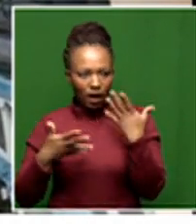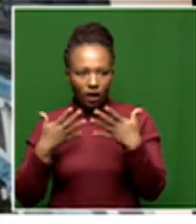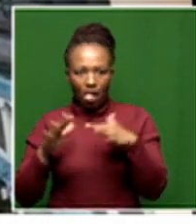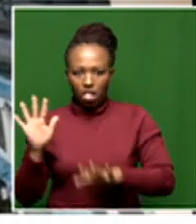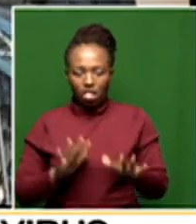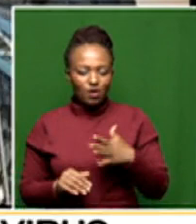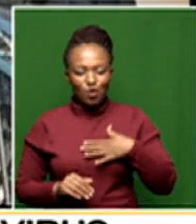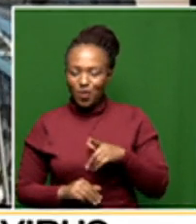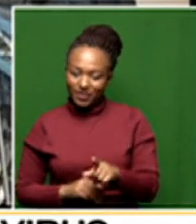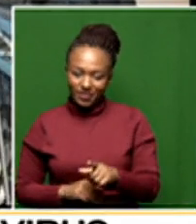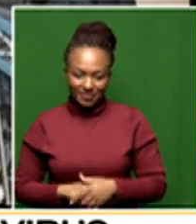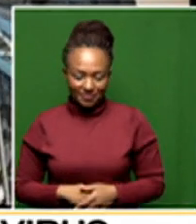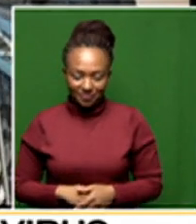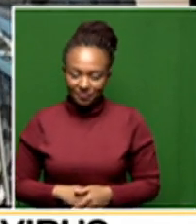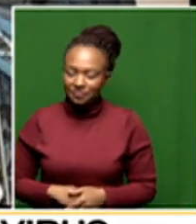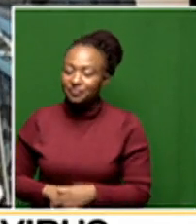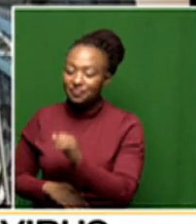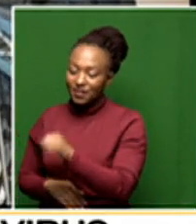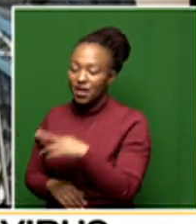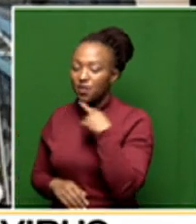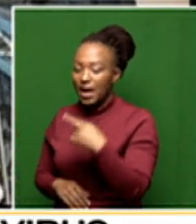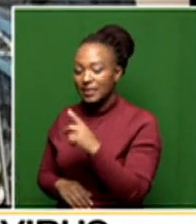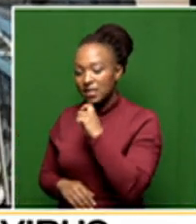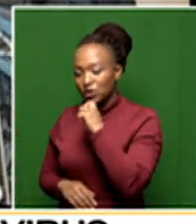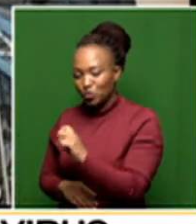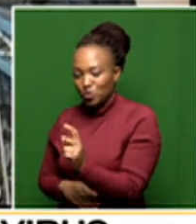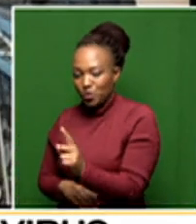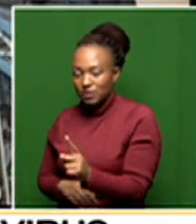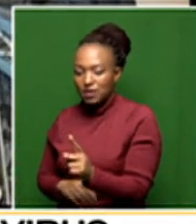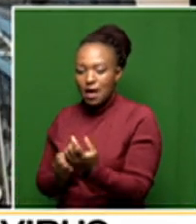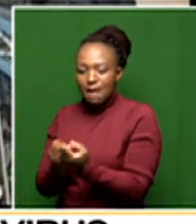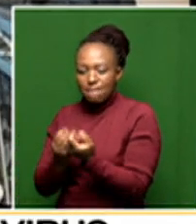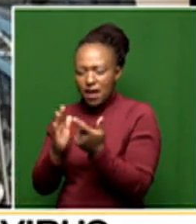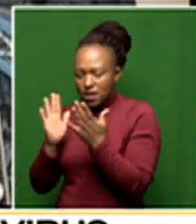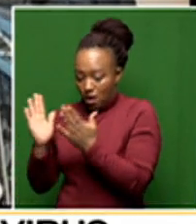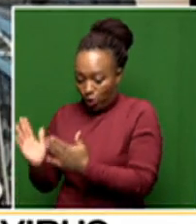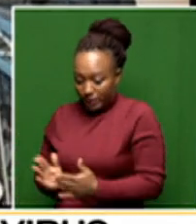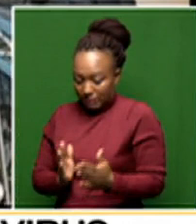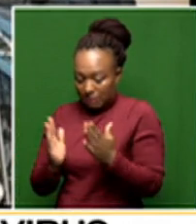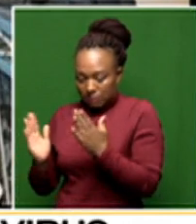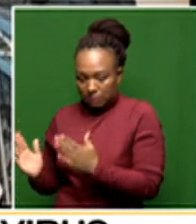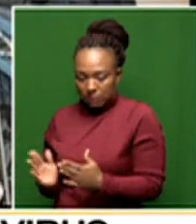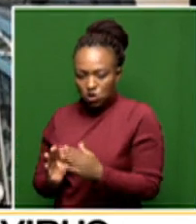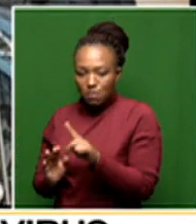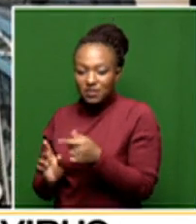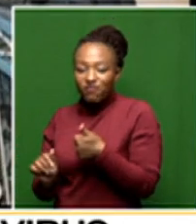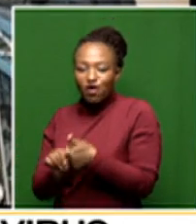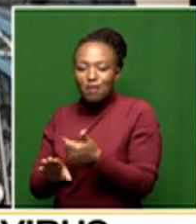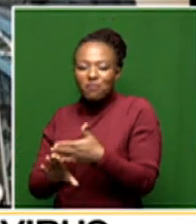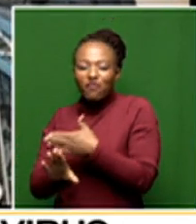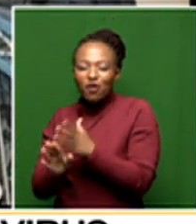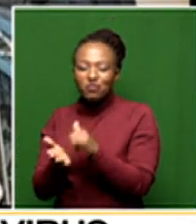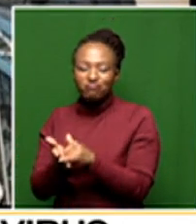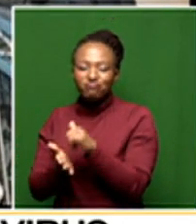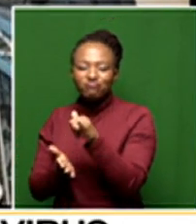And that's the reality, is that there is so many logistics that need to be followed through in order to travel,